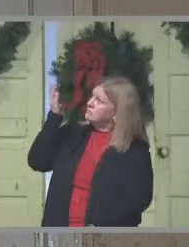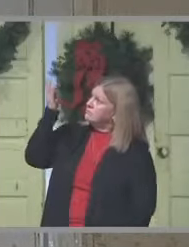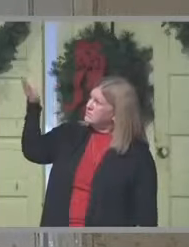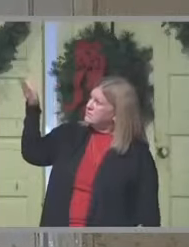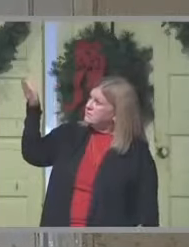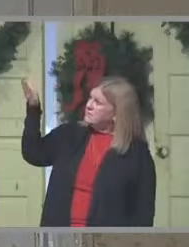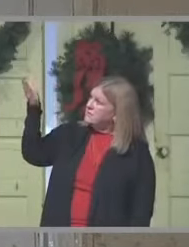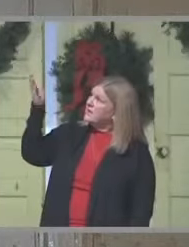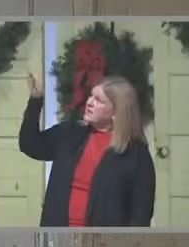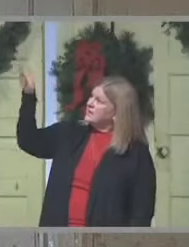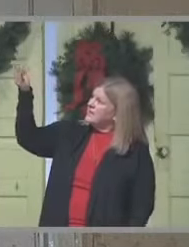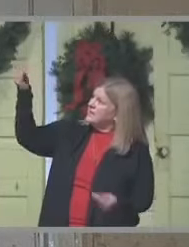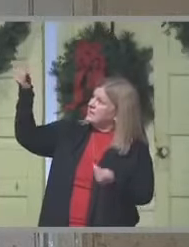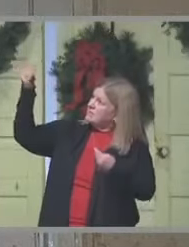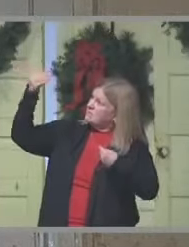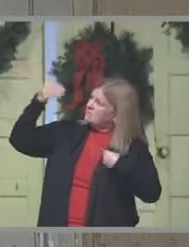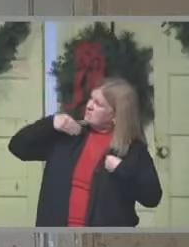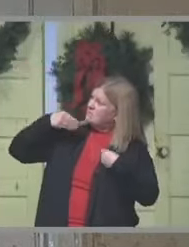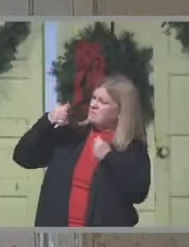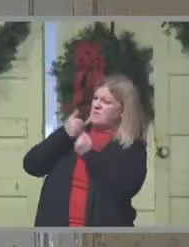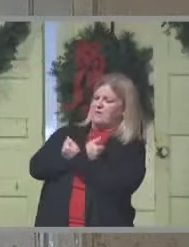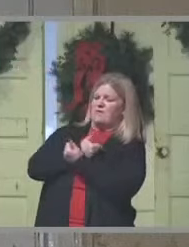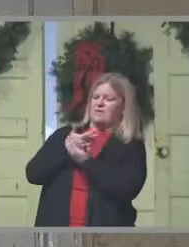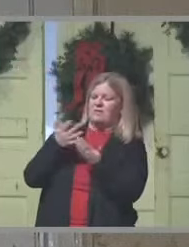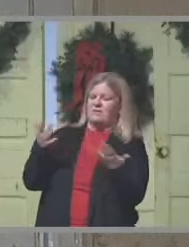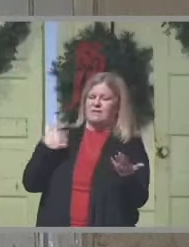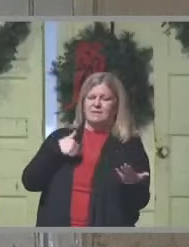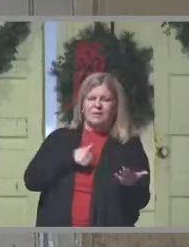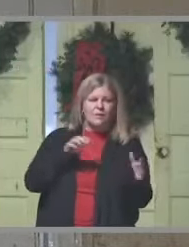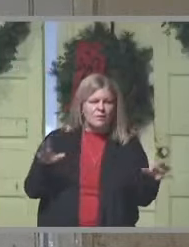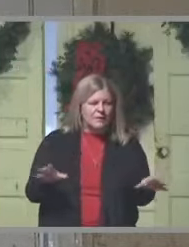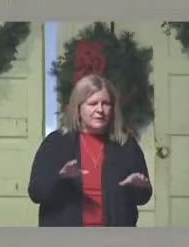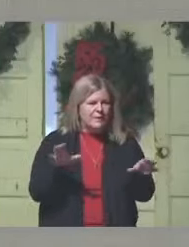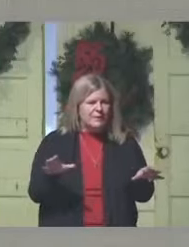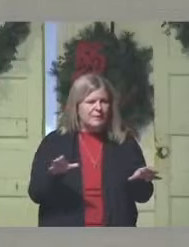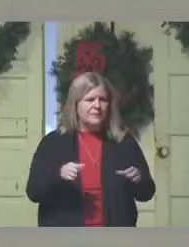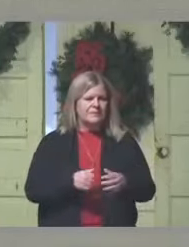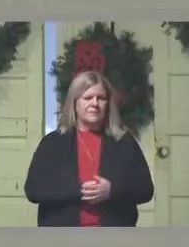the source of everything that we do.